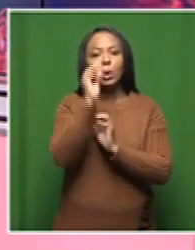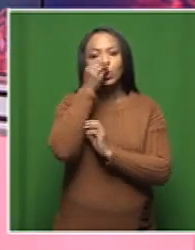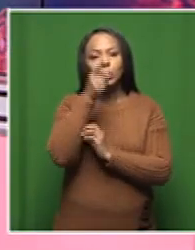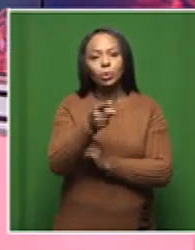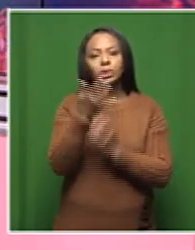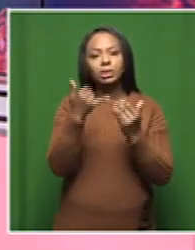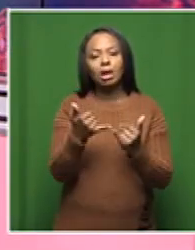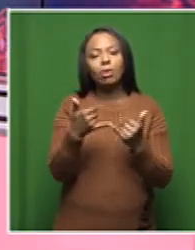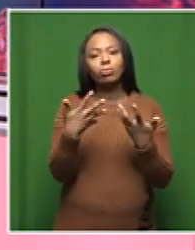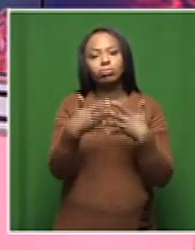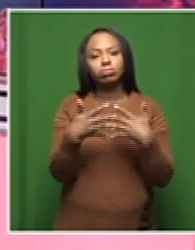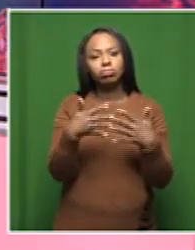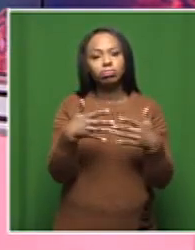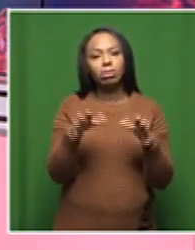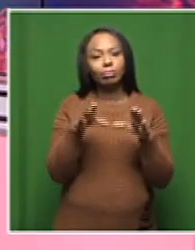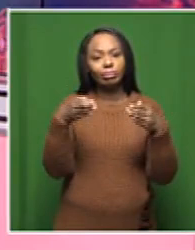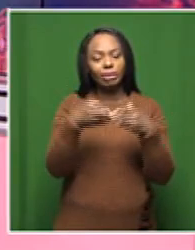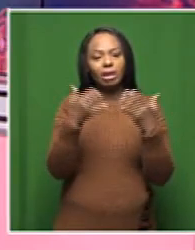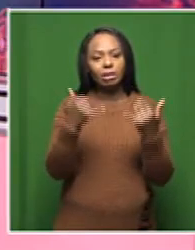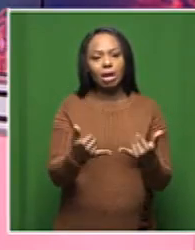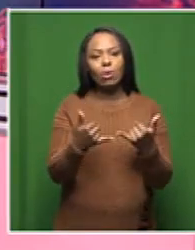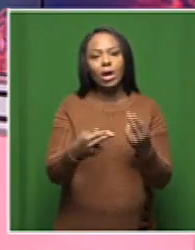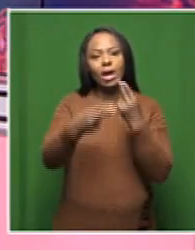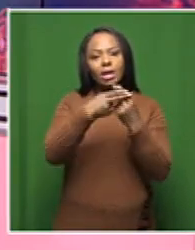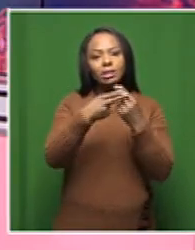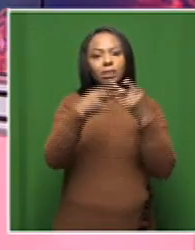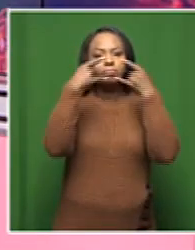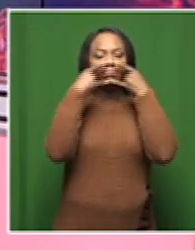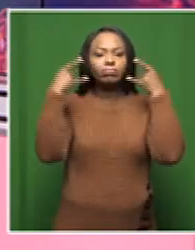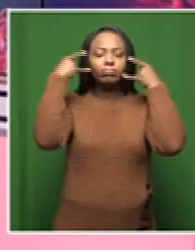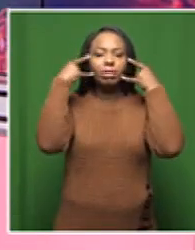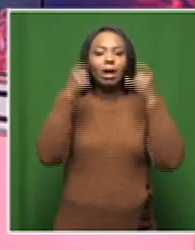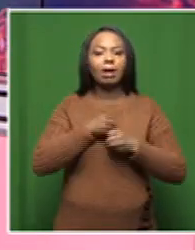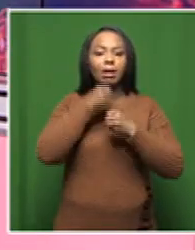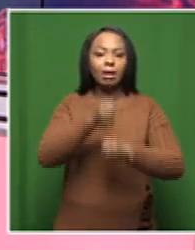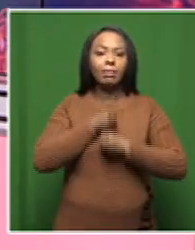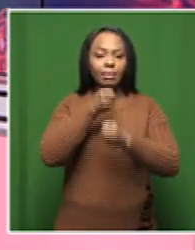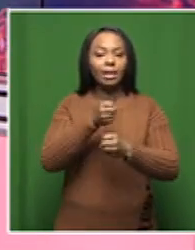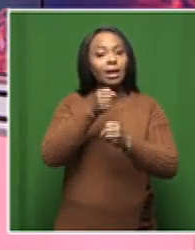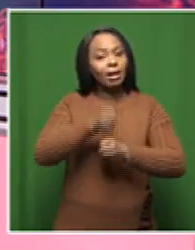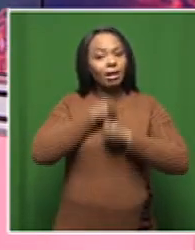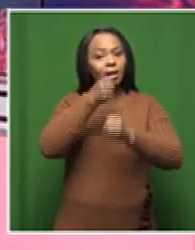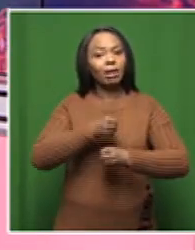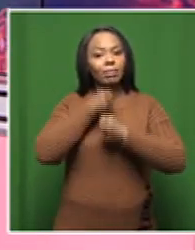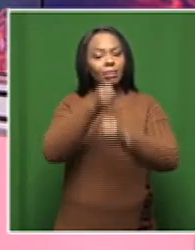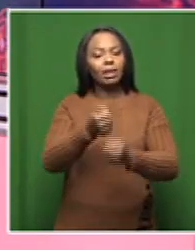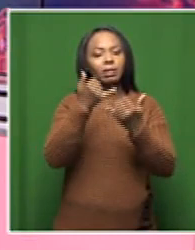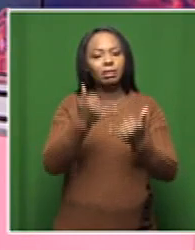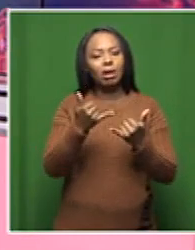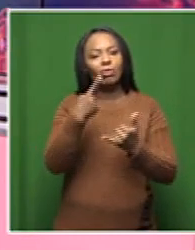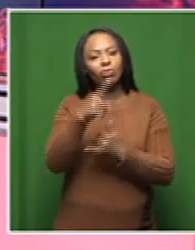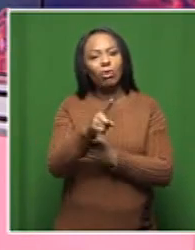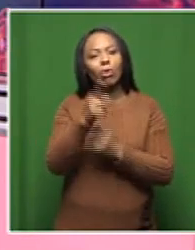Affairs Division this week launched the hashtag Cover-Up campaign. This campaign comes amid the rise in